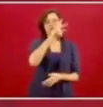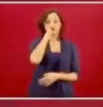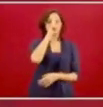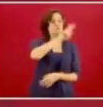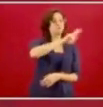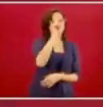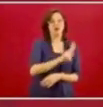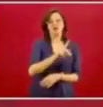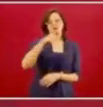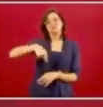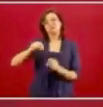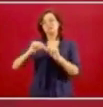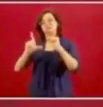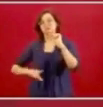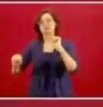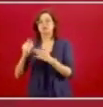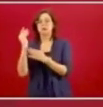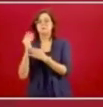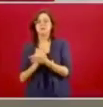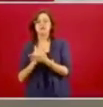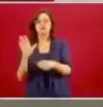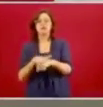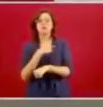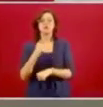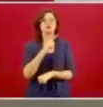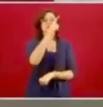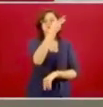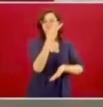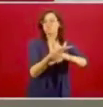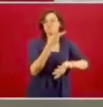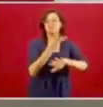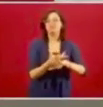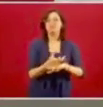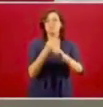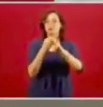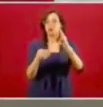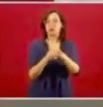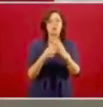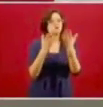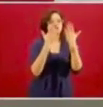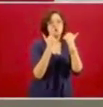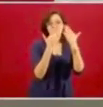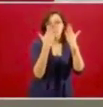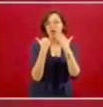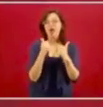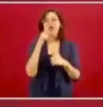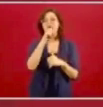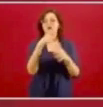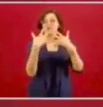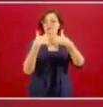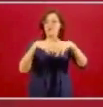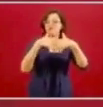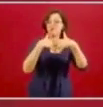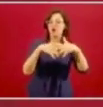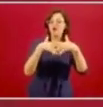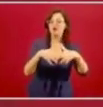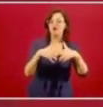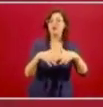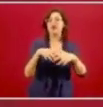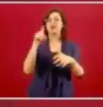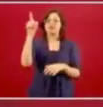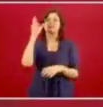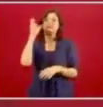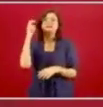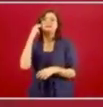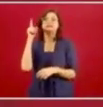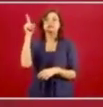For example, the United States is right now dealing with a way greater difficulty in